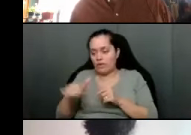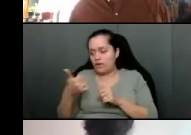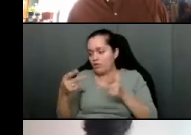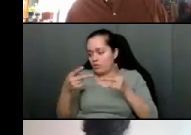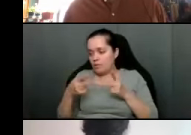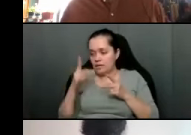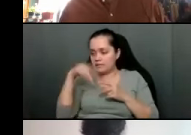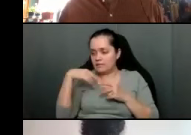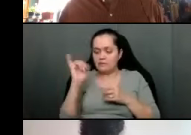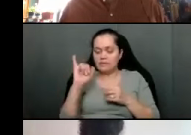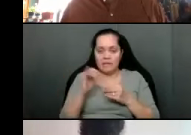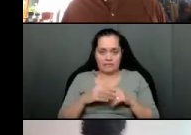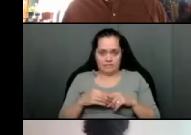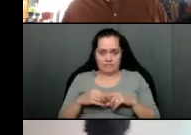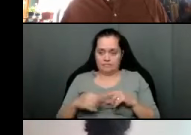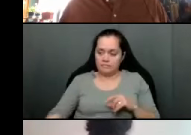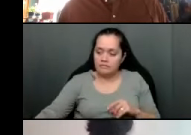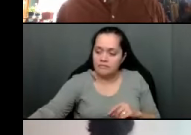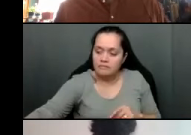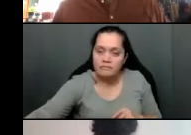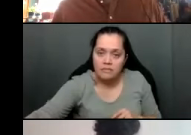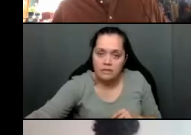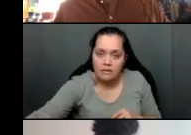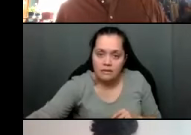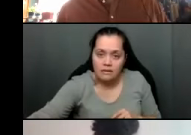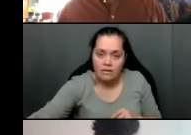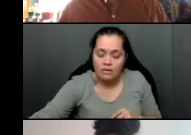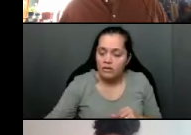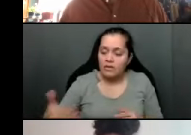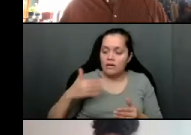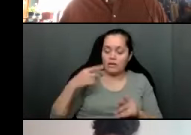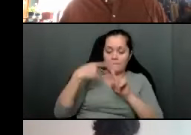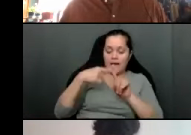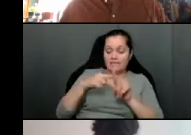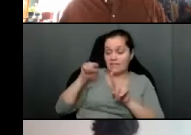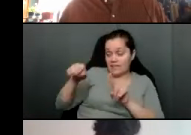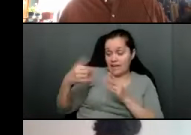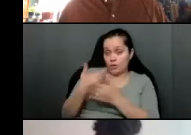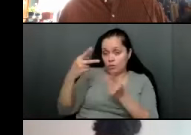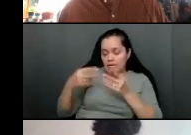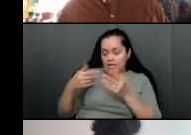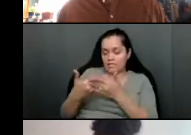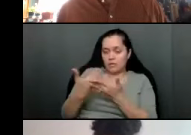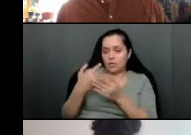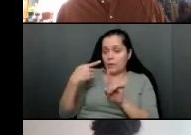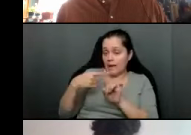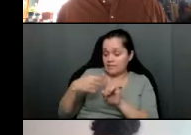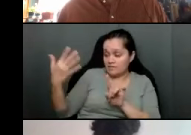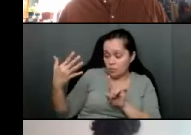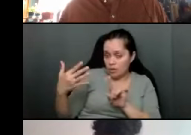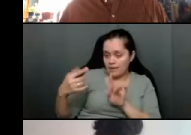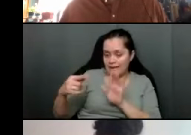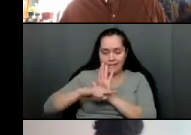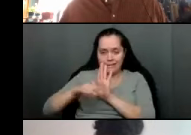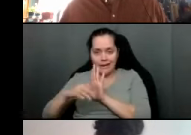place is like. What are the good things of that place? Are there any bad